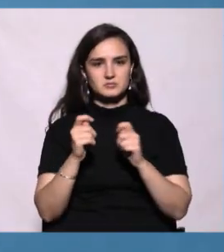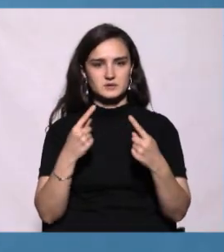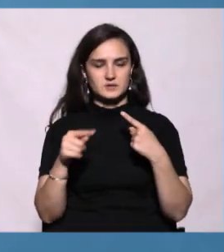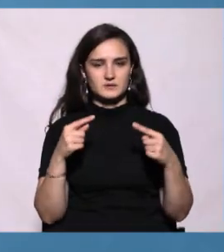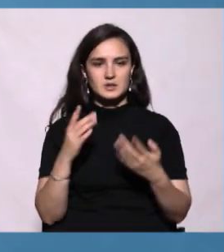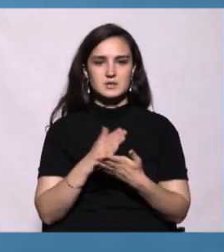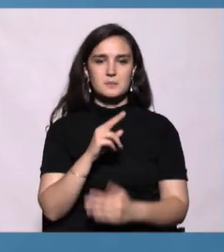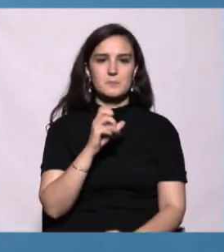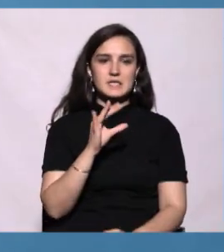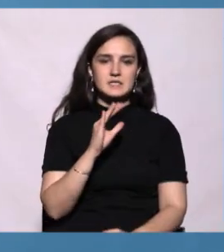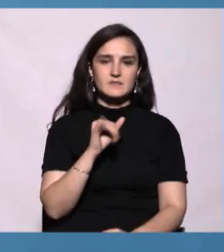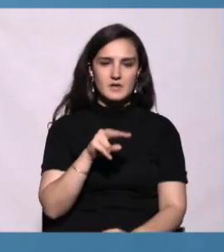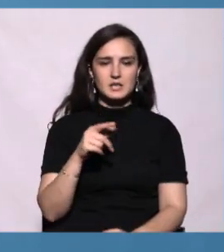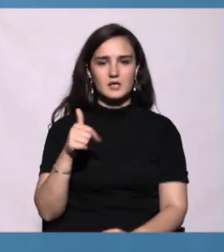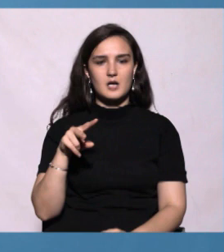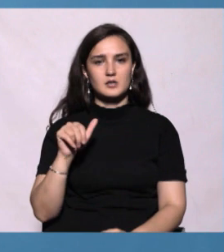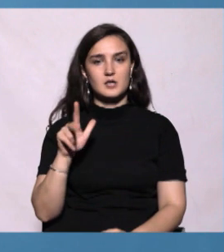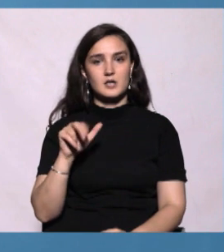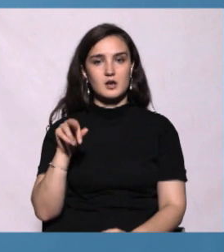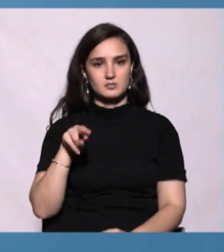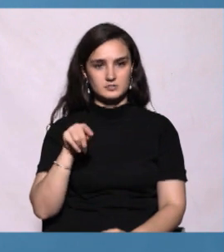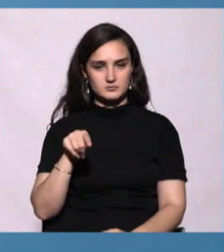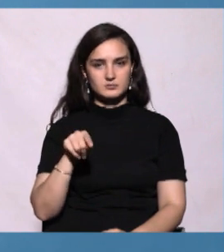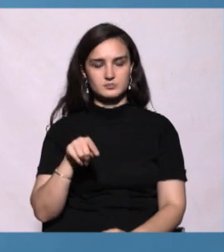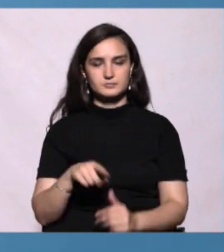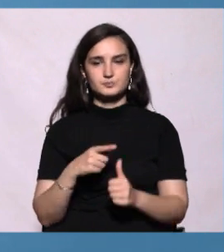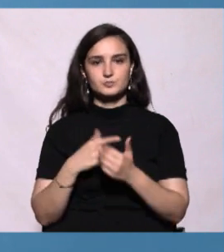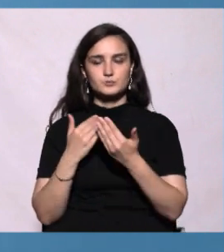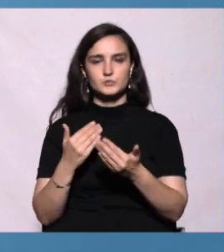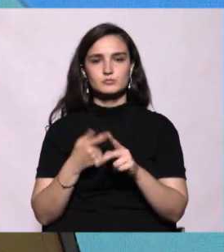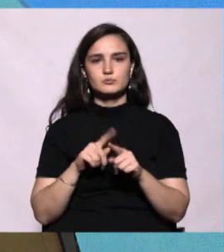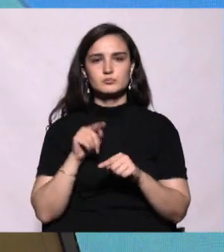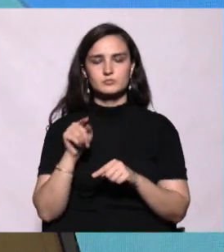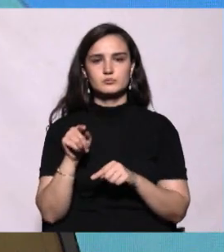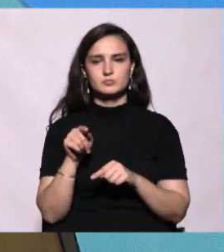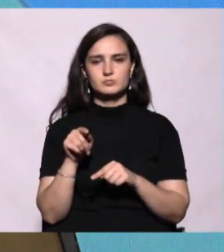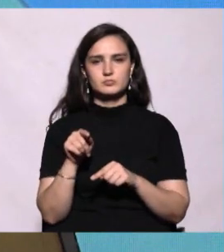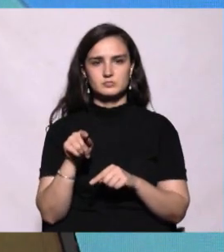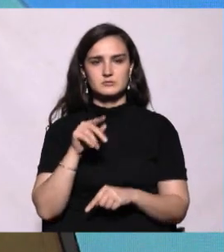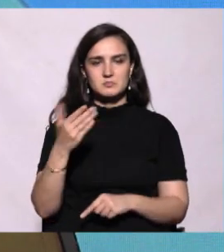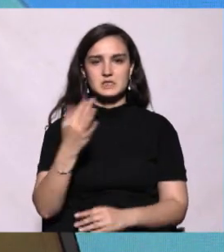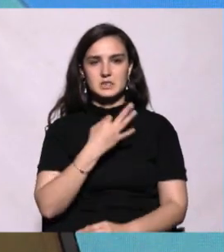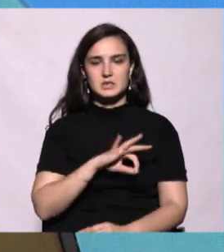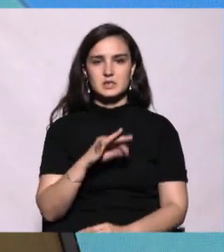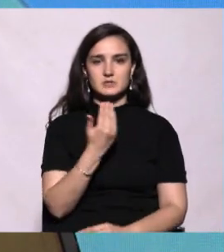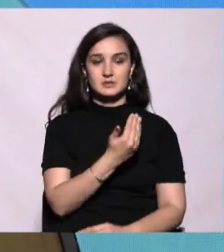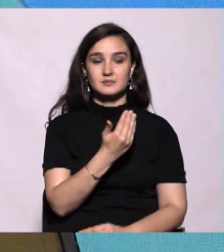some legends call him Galahad. So he's known by both those names. He's Lancelot's son.